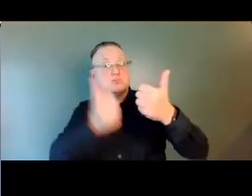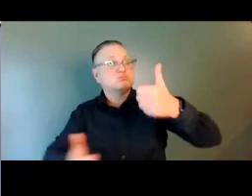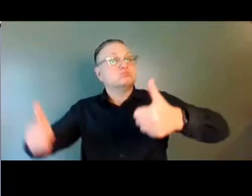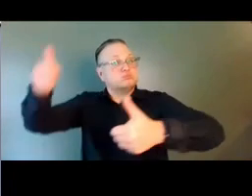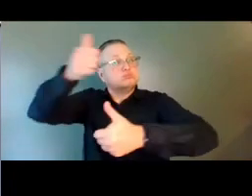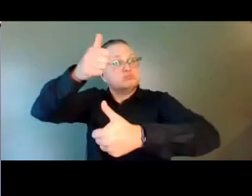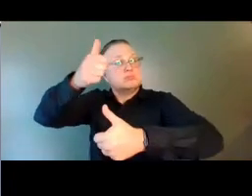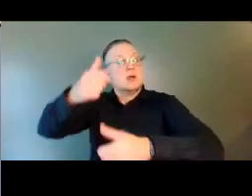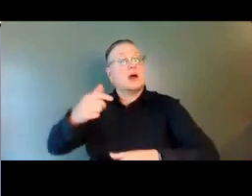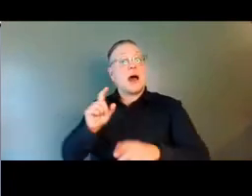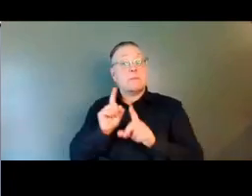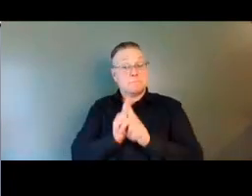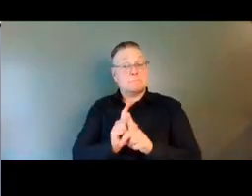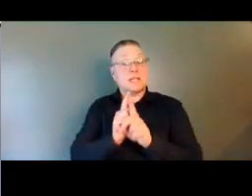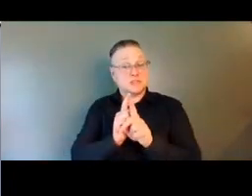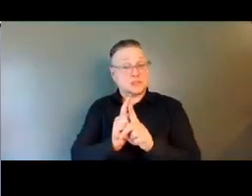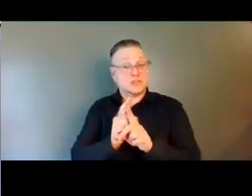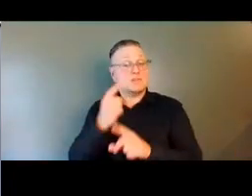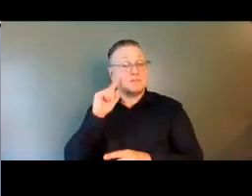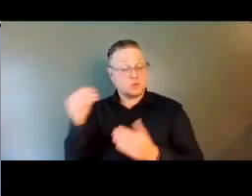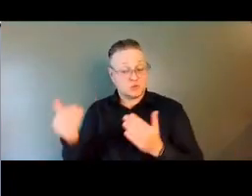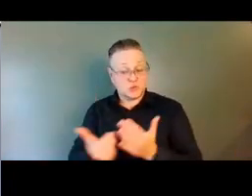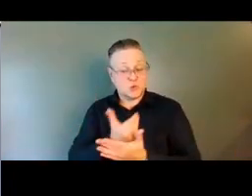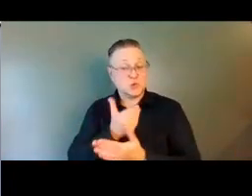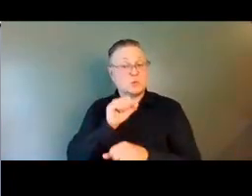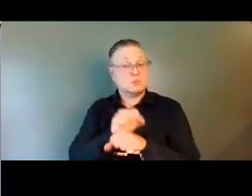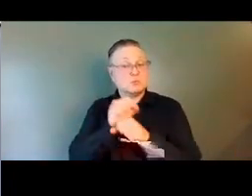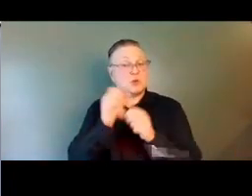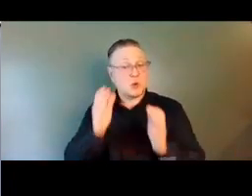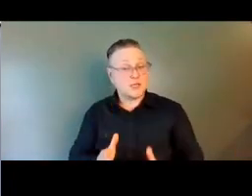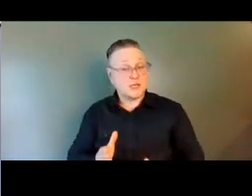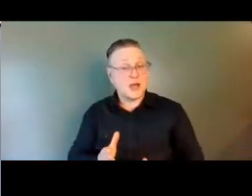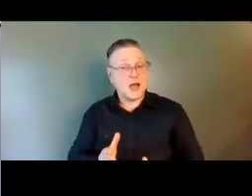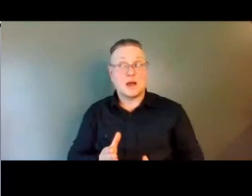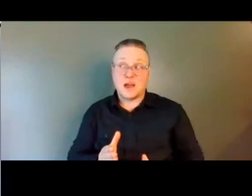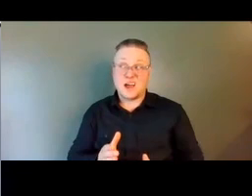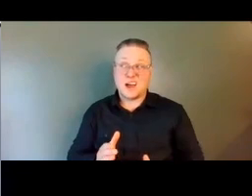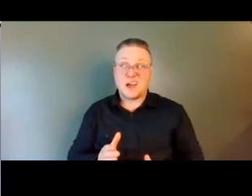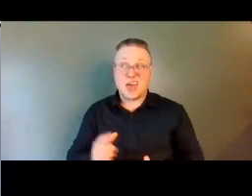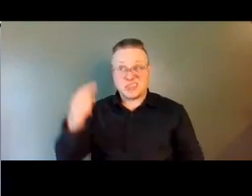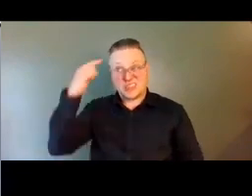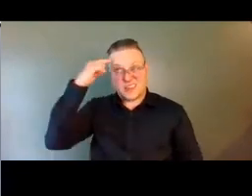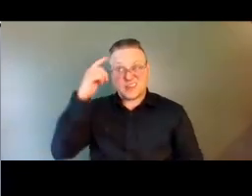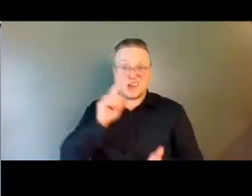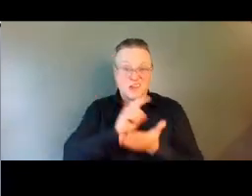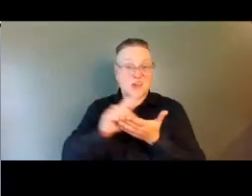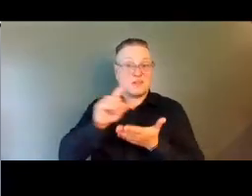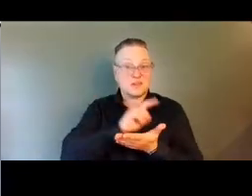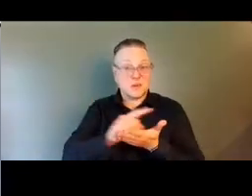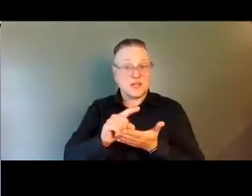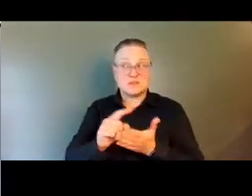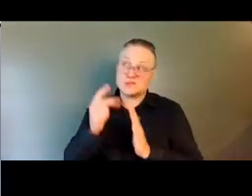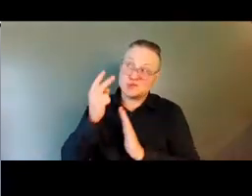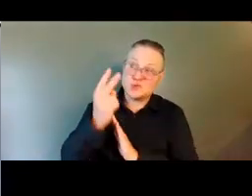mentor for other employees with disabilities, and I would say I spend about 2 hours a week in which I get calls from individuals